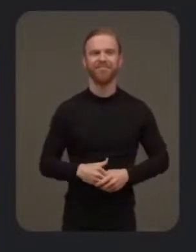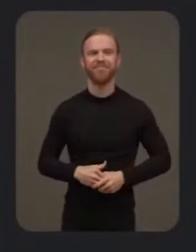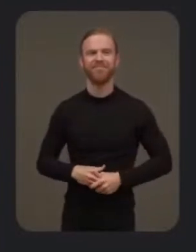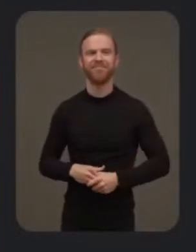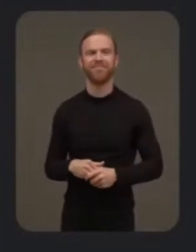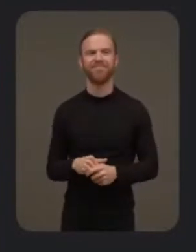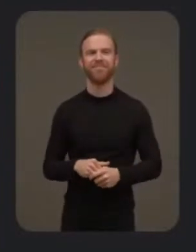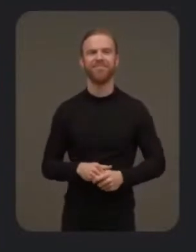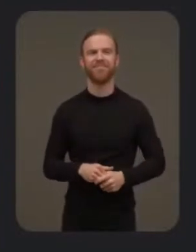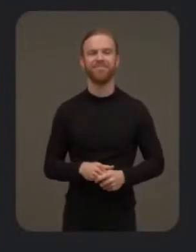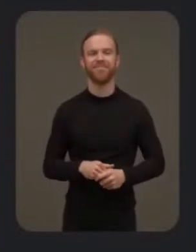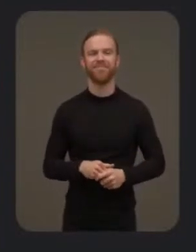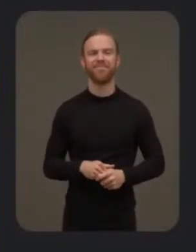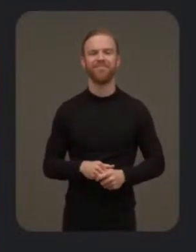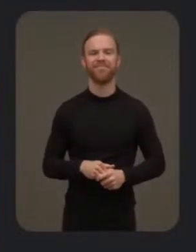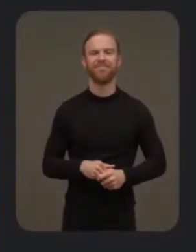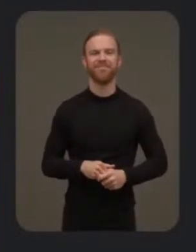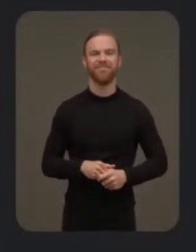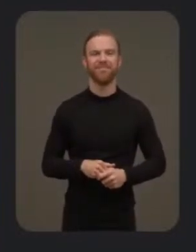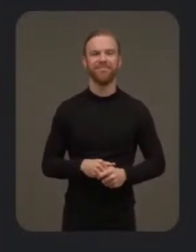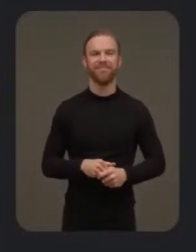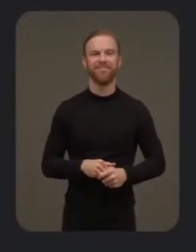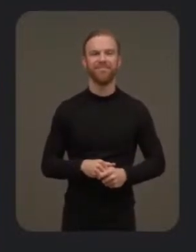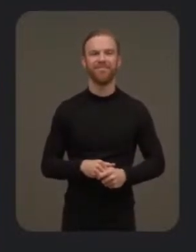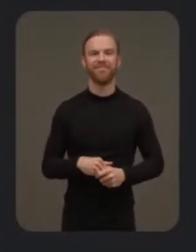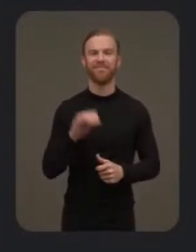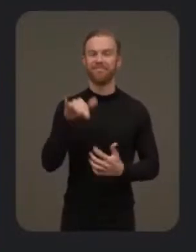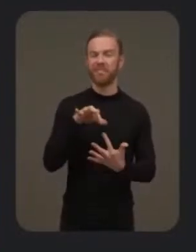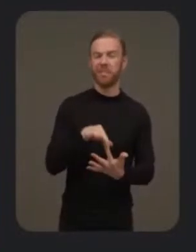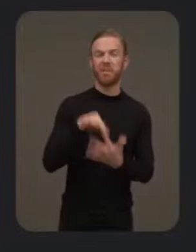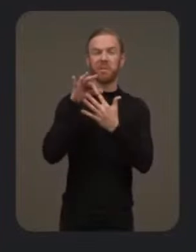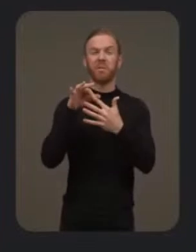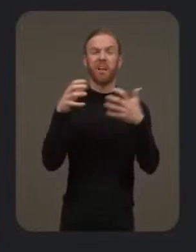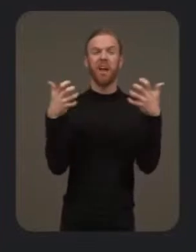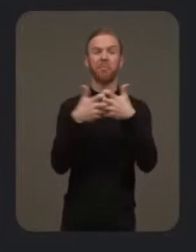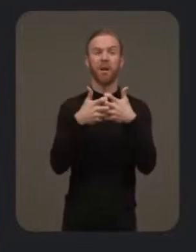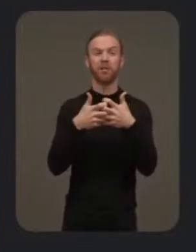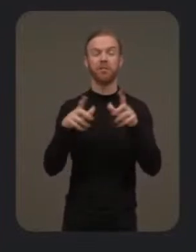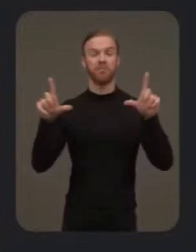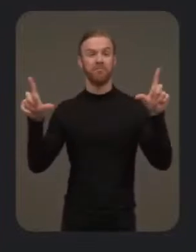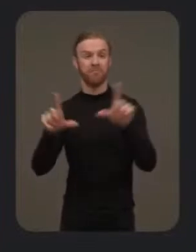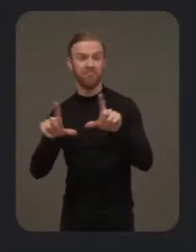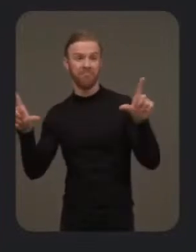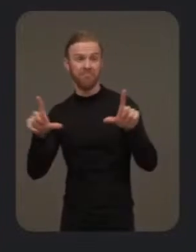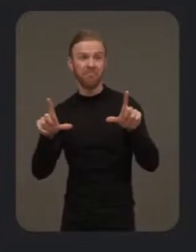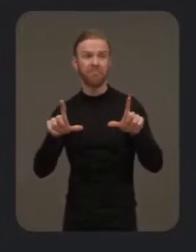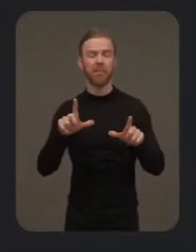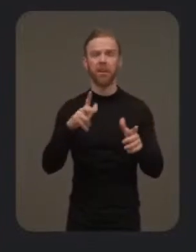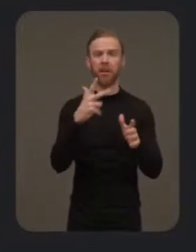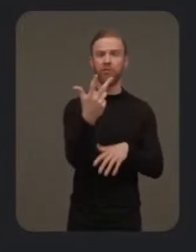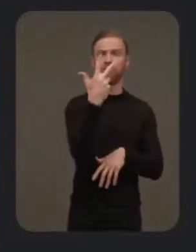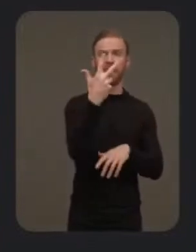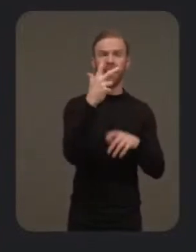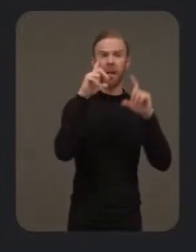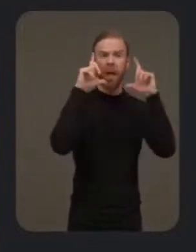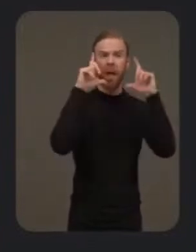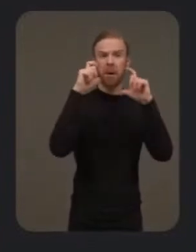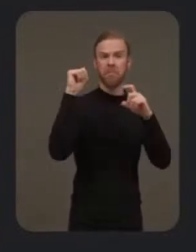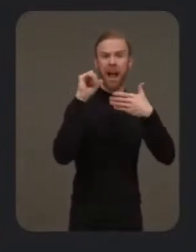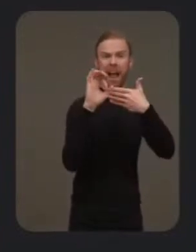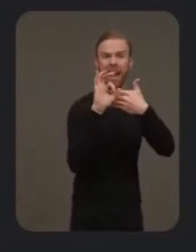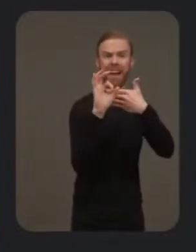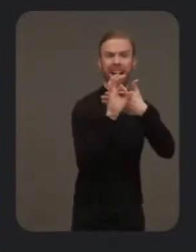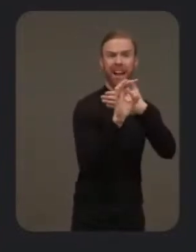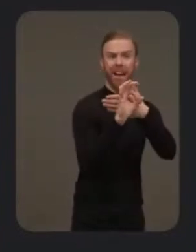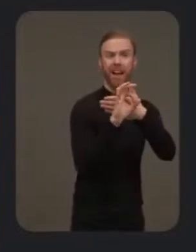your selfies. The unique combination of form factor, triple rear camera hardware, and personal AI with